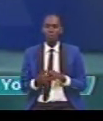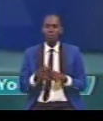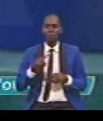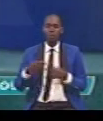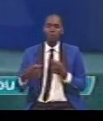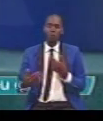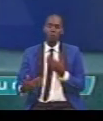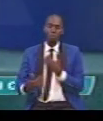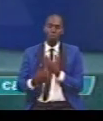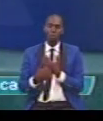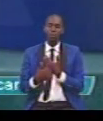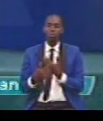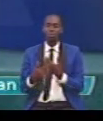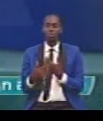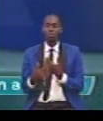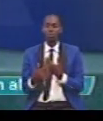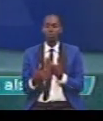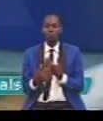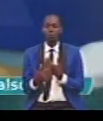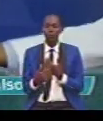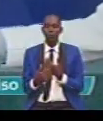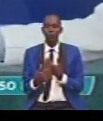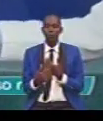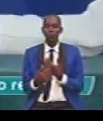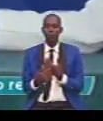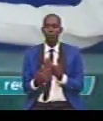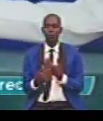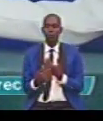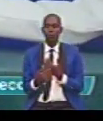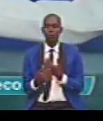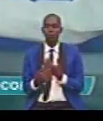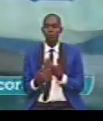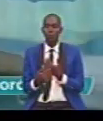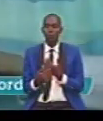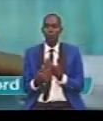my anal system behind there. So when I was coming here,